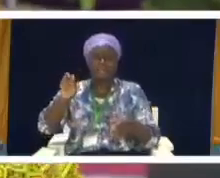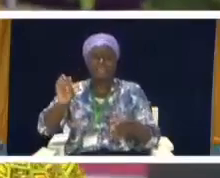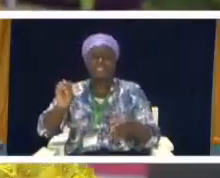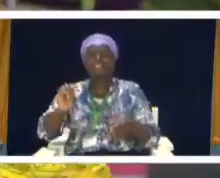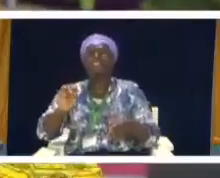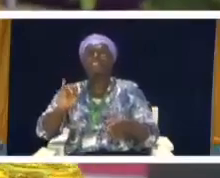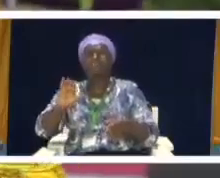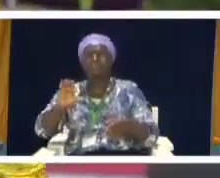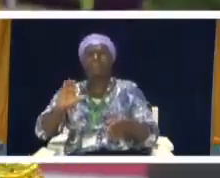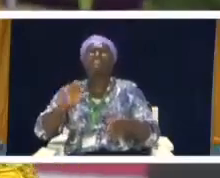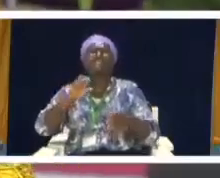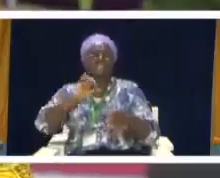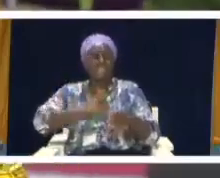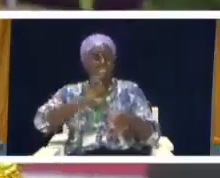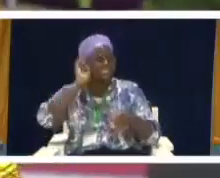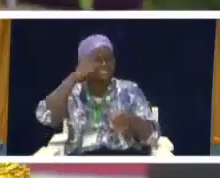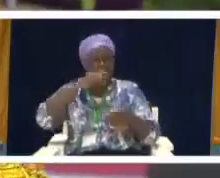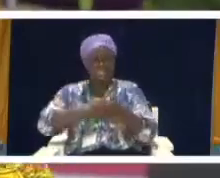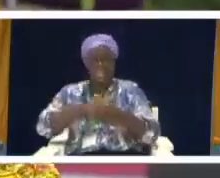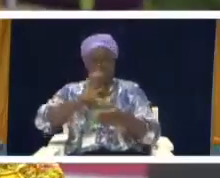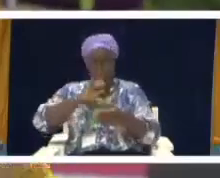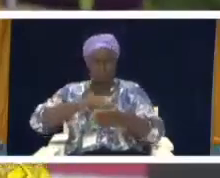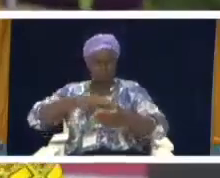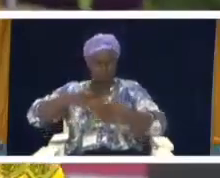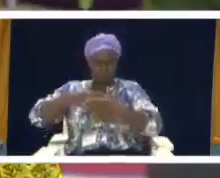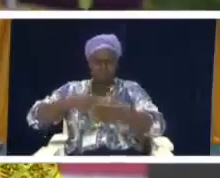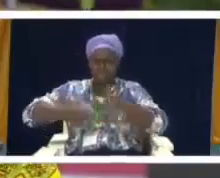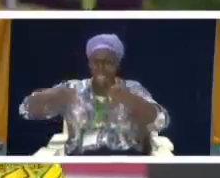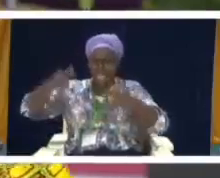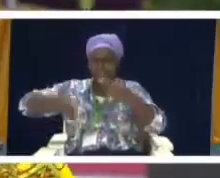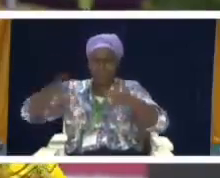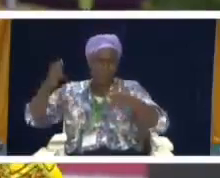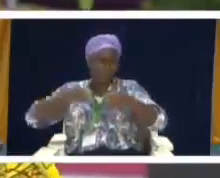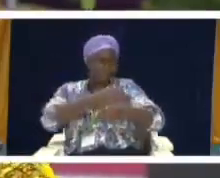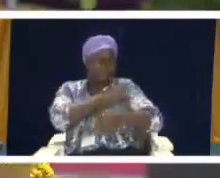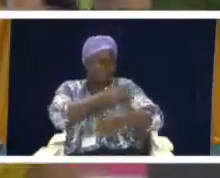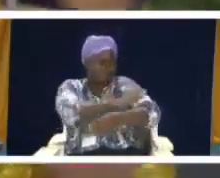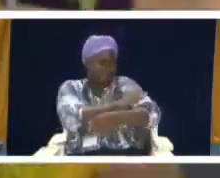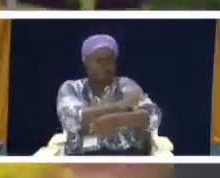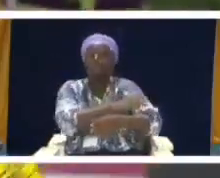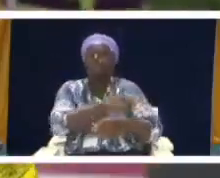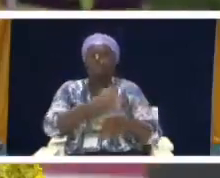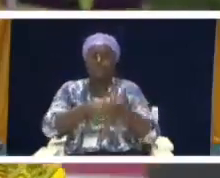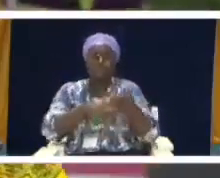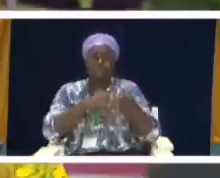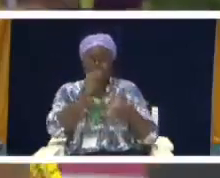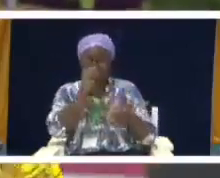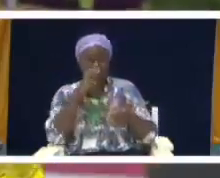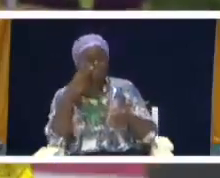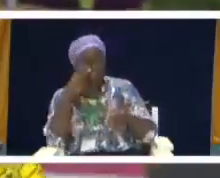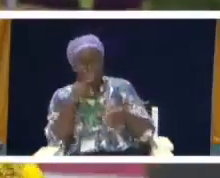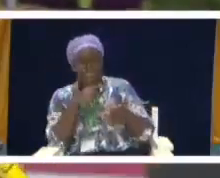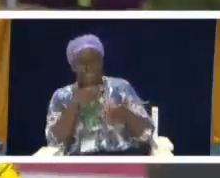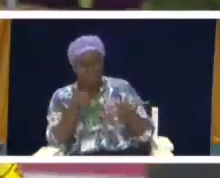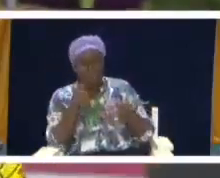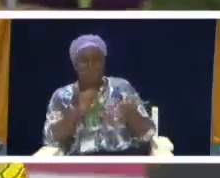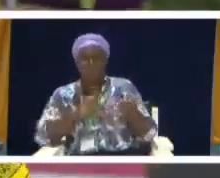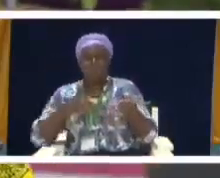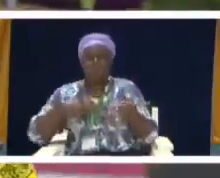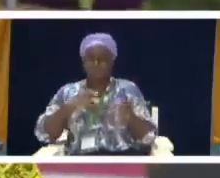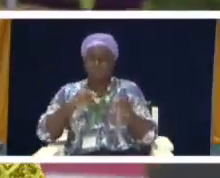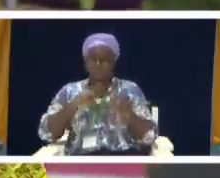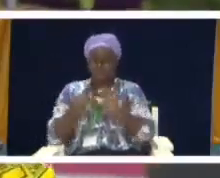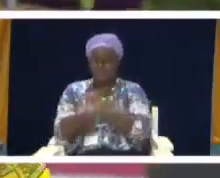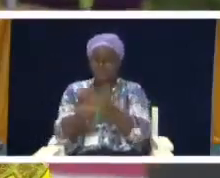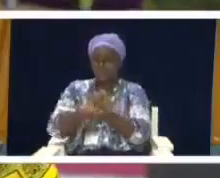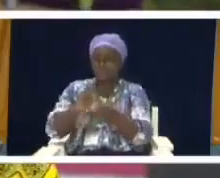are you hypertensive? I said, no. He said, what I'm seeing now, I think we need to refer you to the general hospital. I